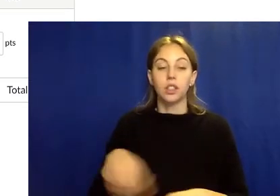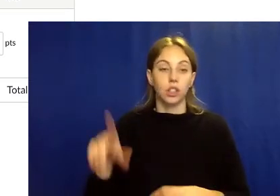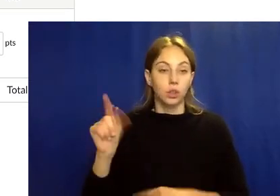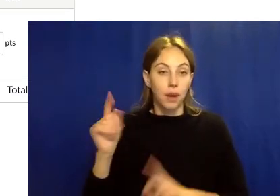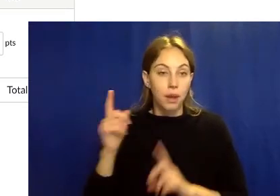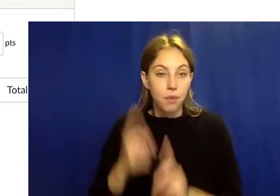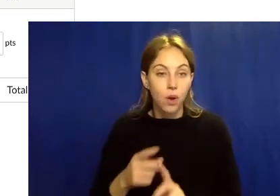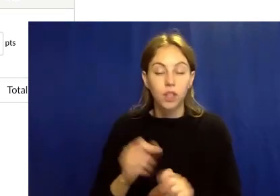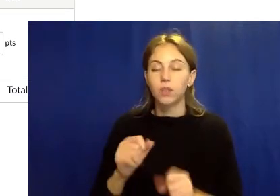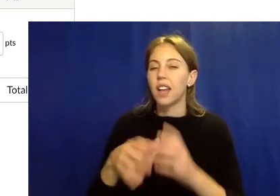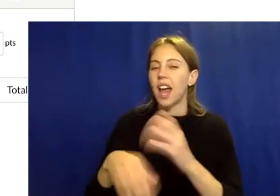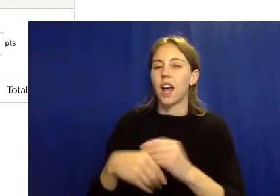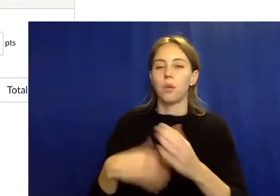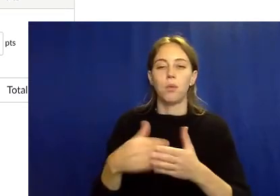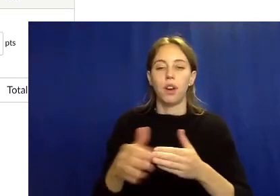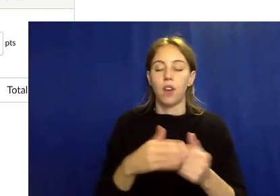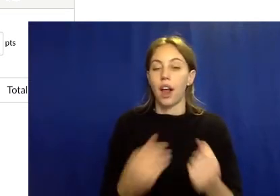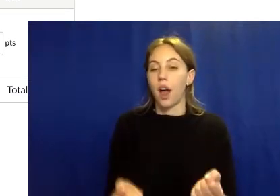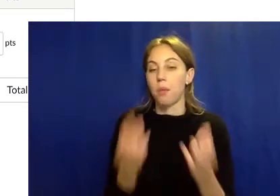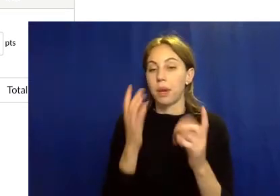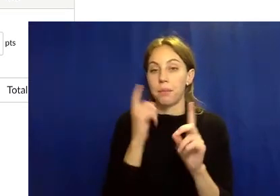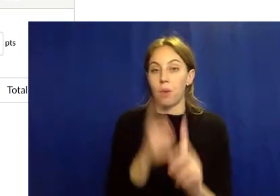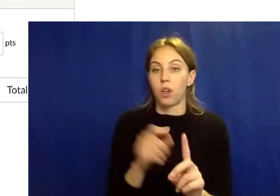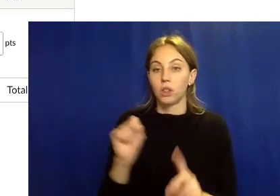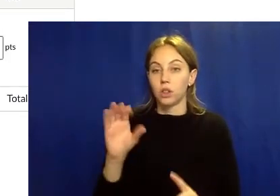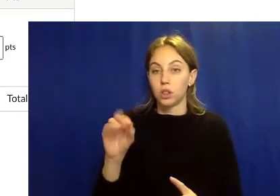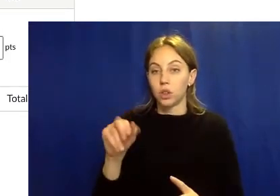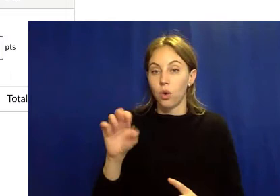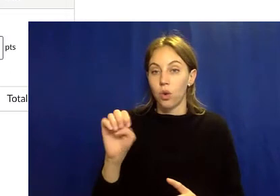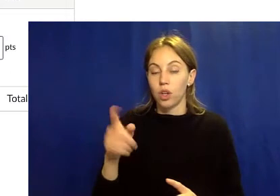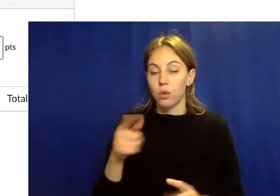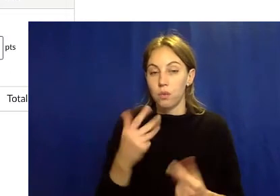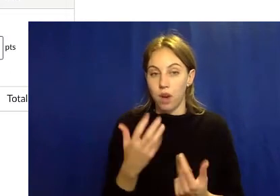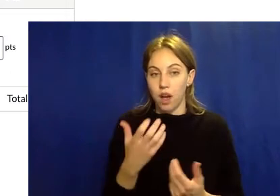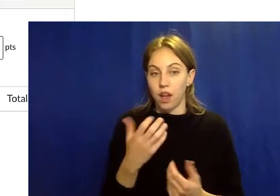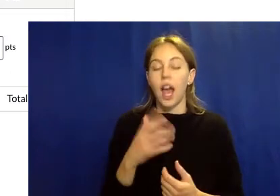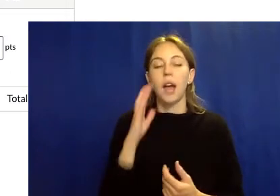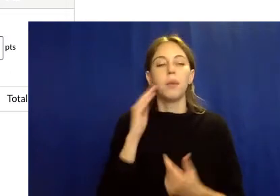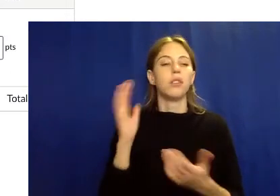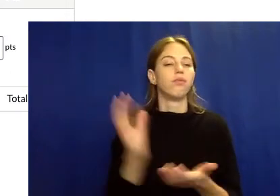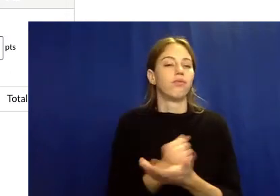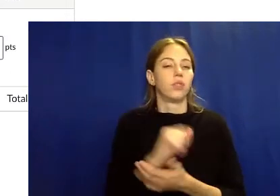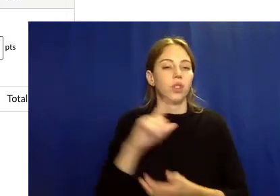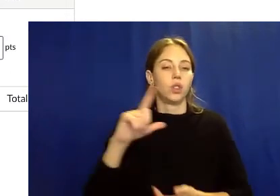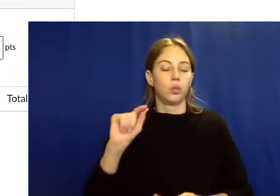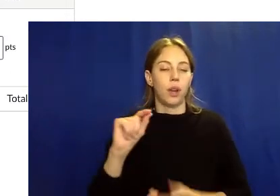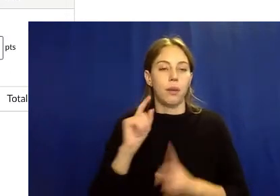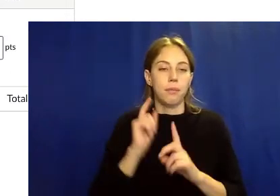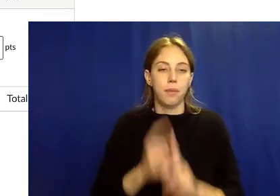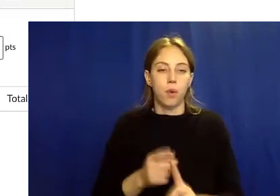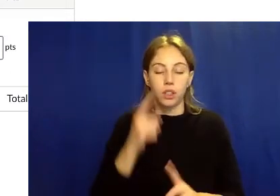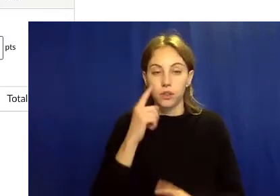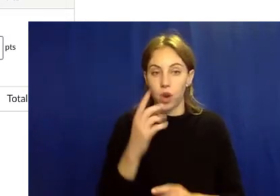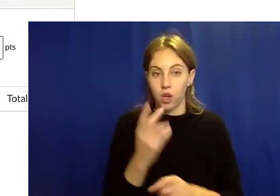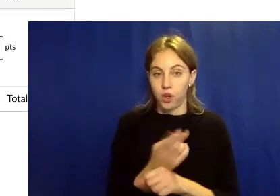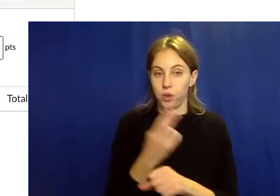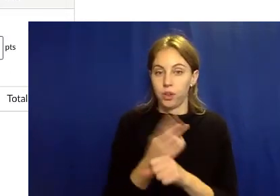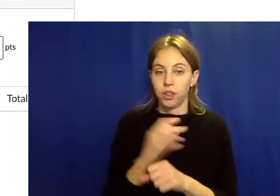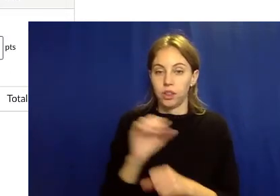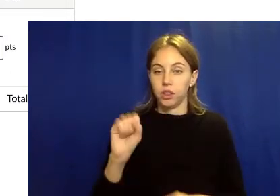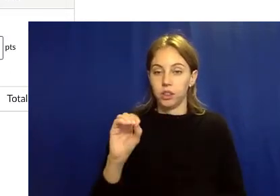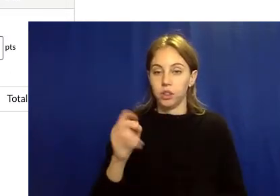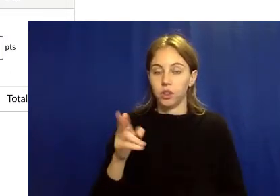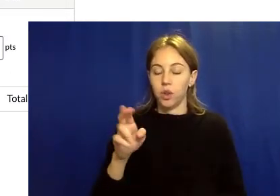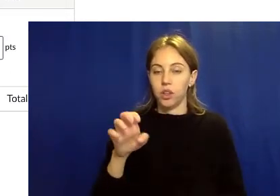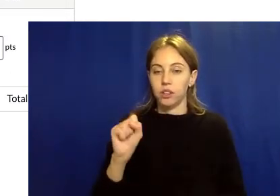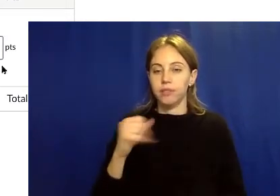you can add whatever point score you want here. I'll do 20 points for use of sources. I've got a